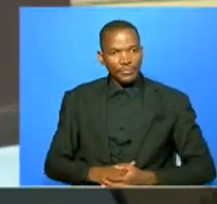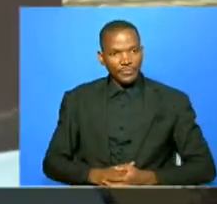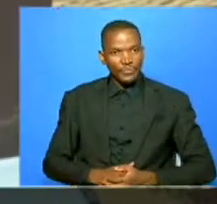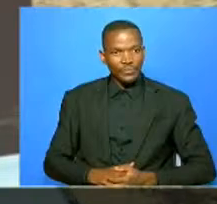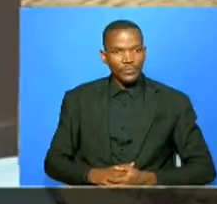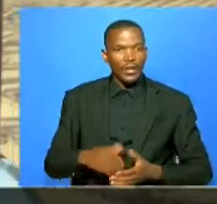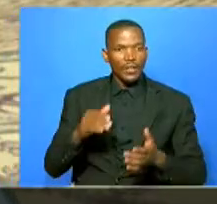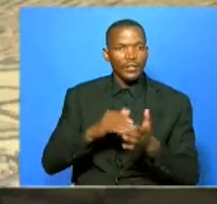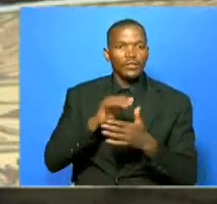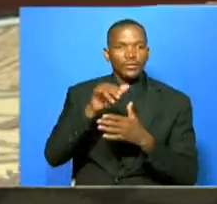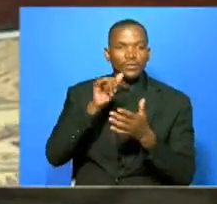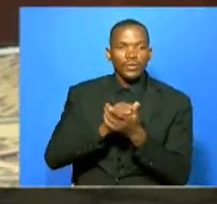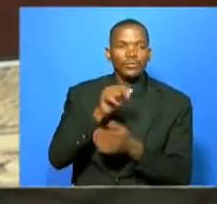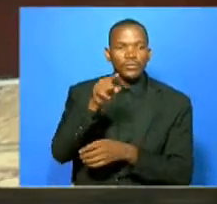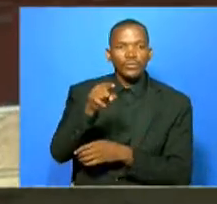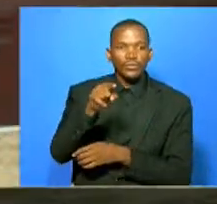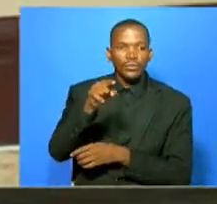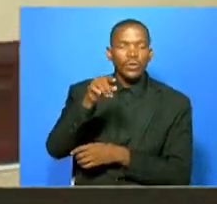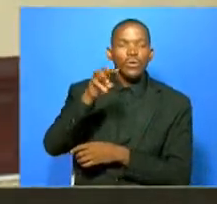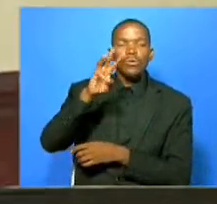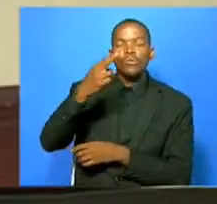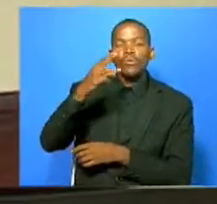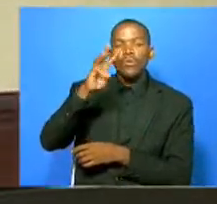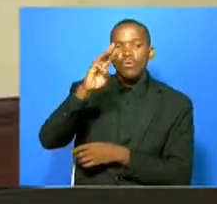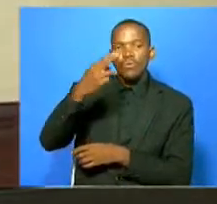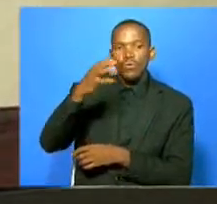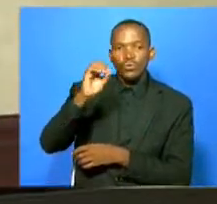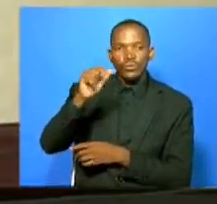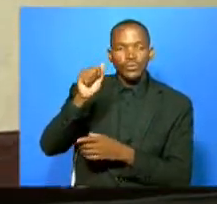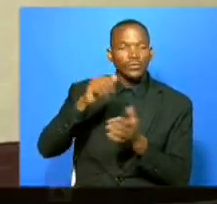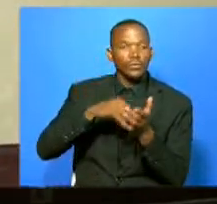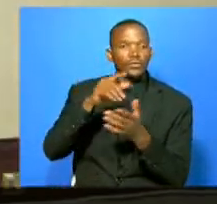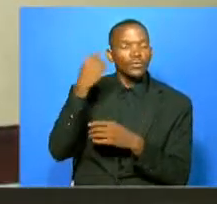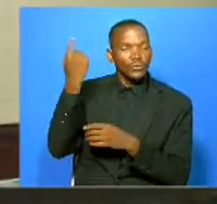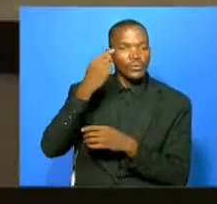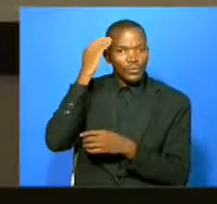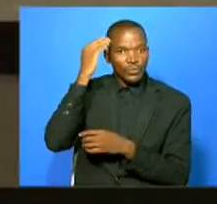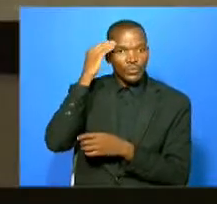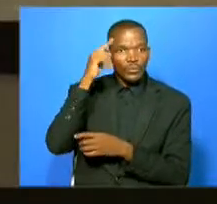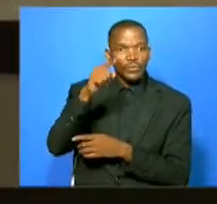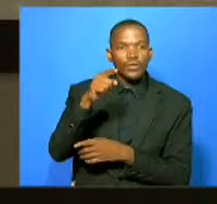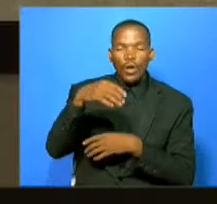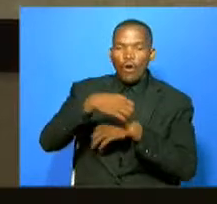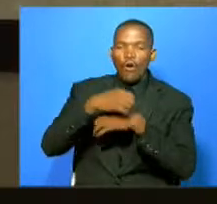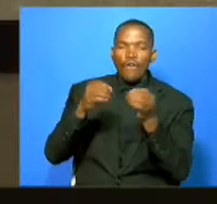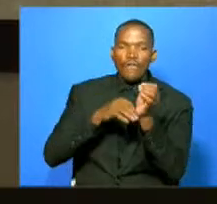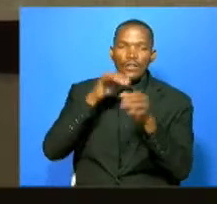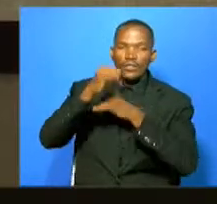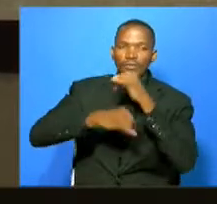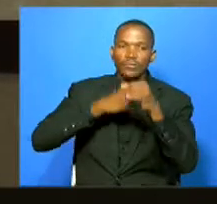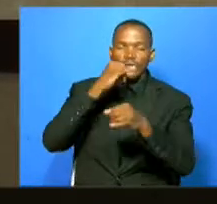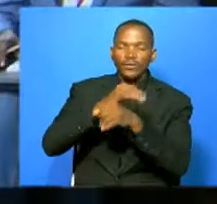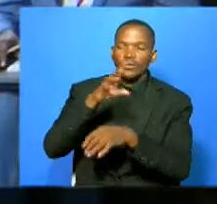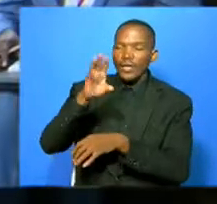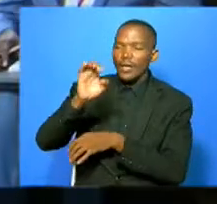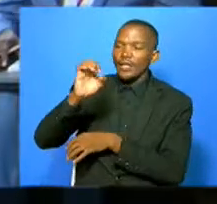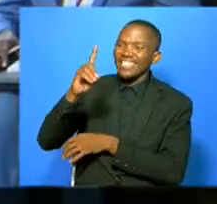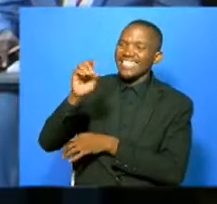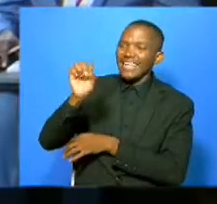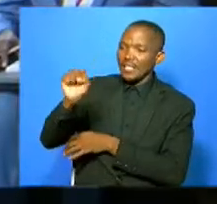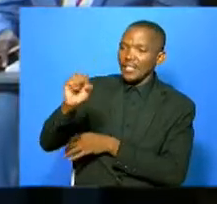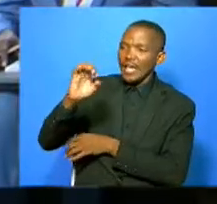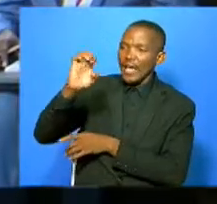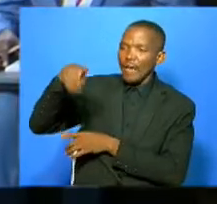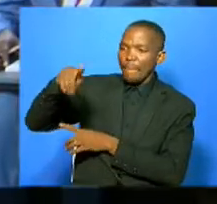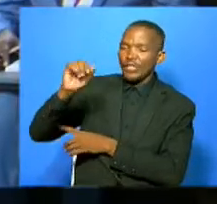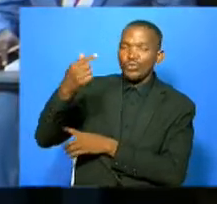la mafatshefatshe la botsogo jwa diphologolo le le neng le itsege pele ka leina la Office International des Epizooties le